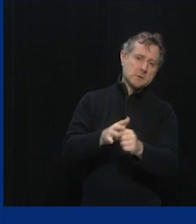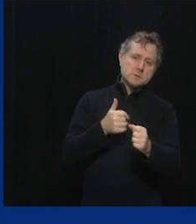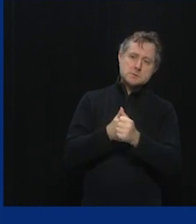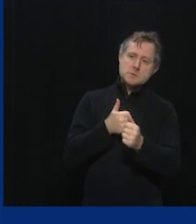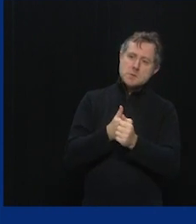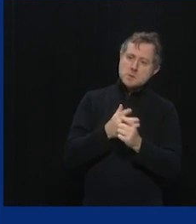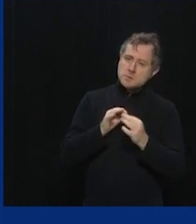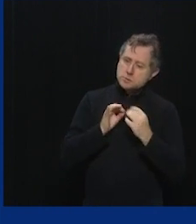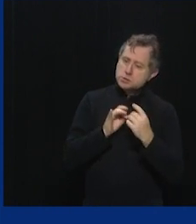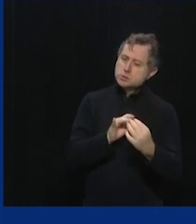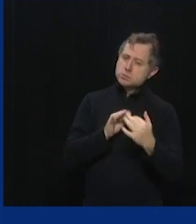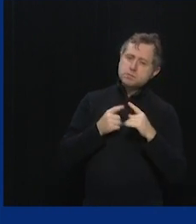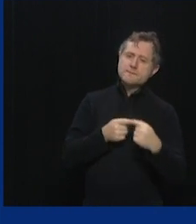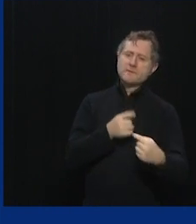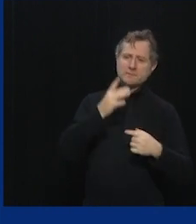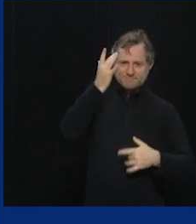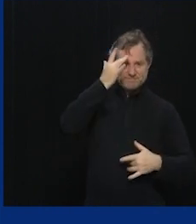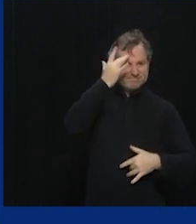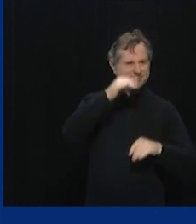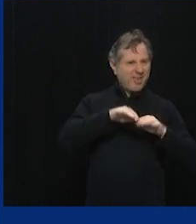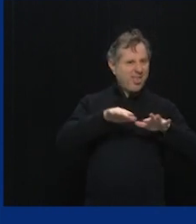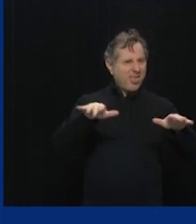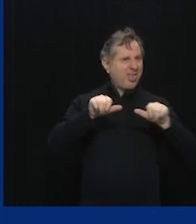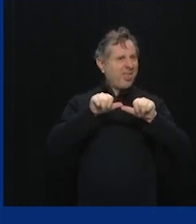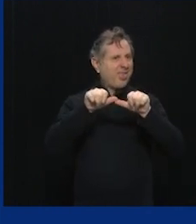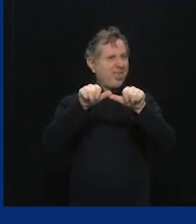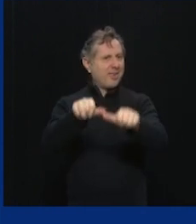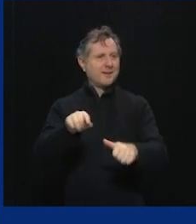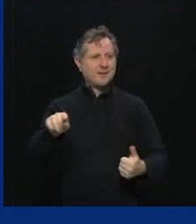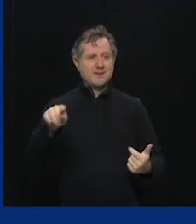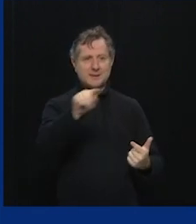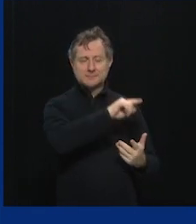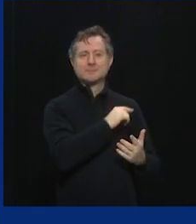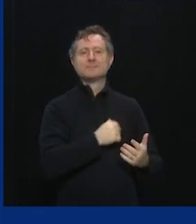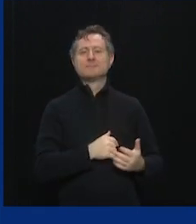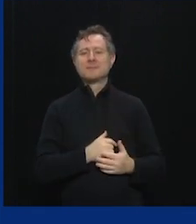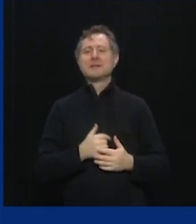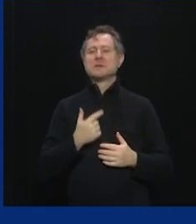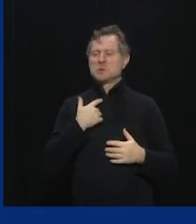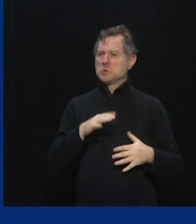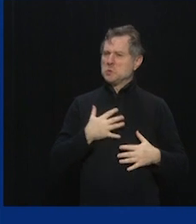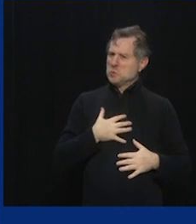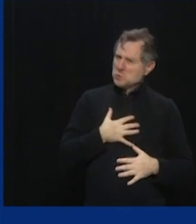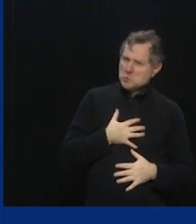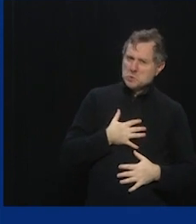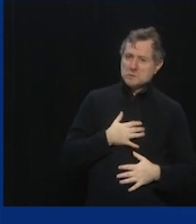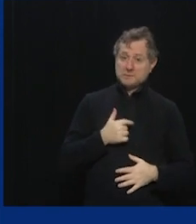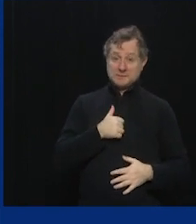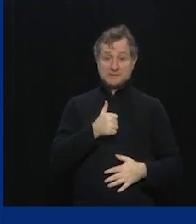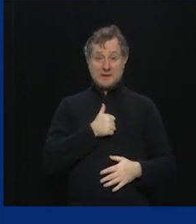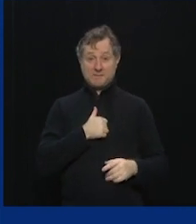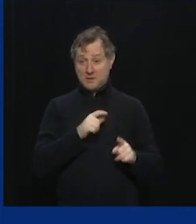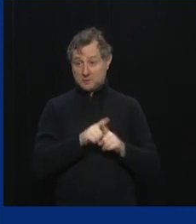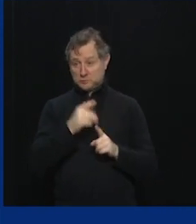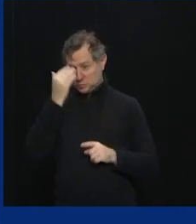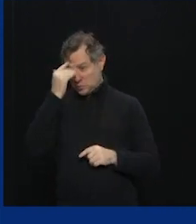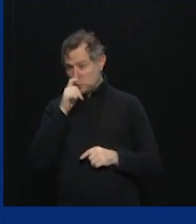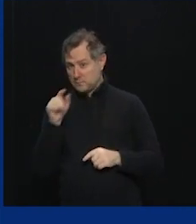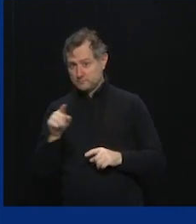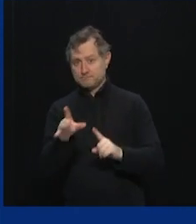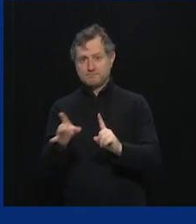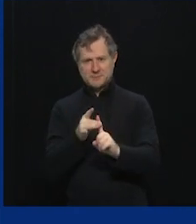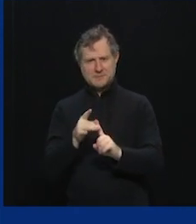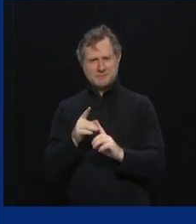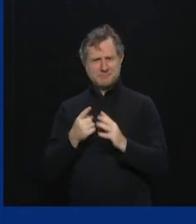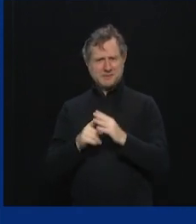most recently. And it's scary. It's scary for people. And I people personally who contracted COVID very early on,